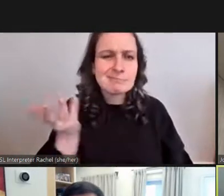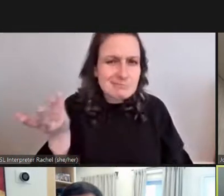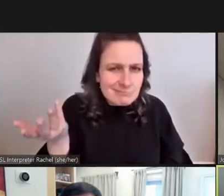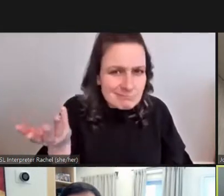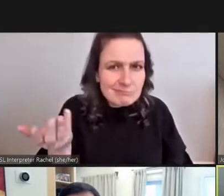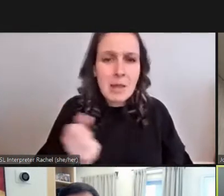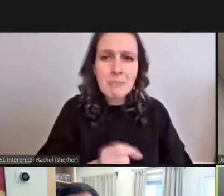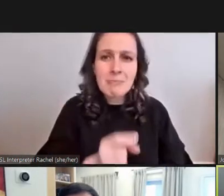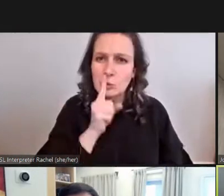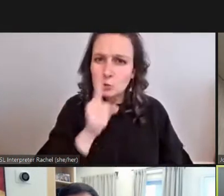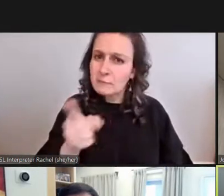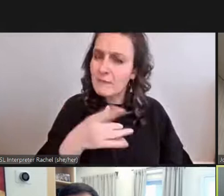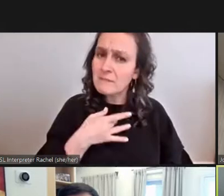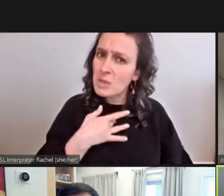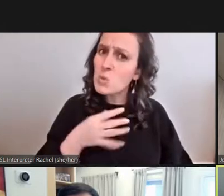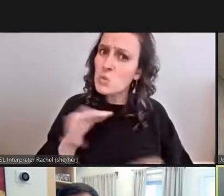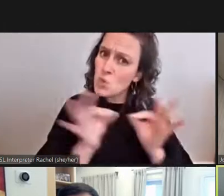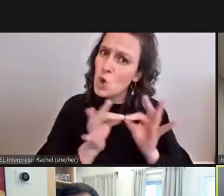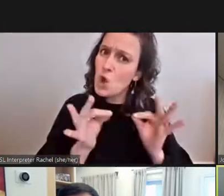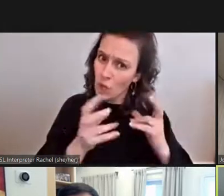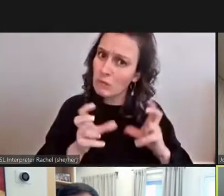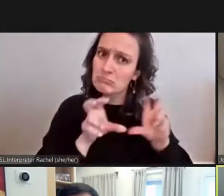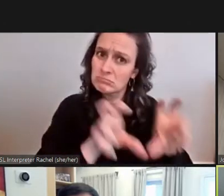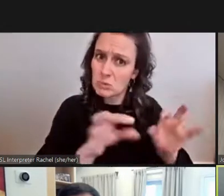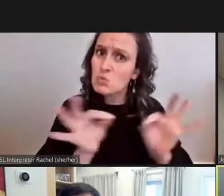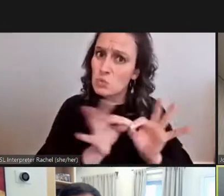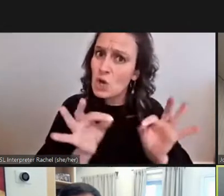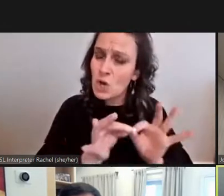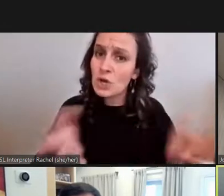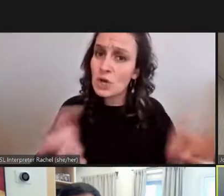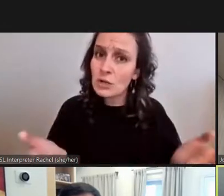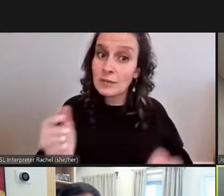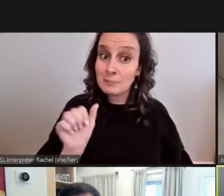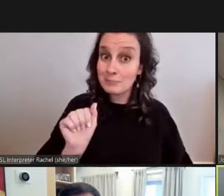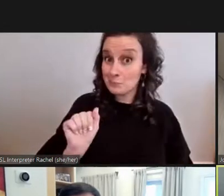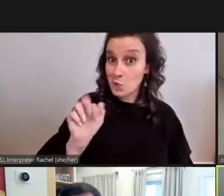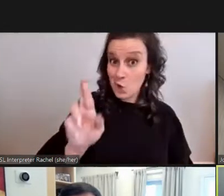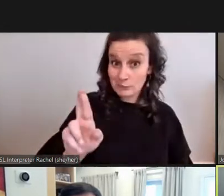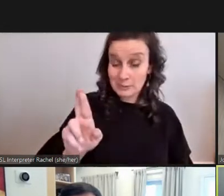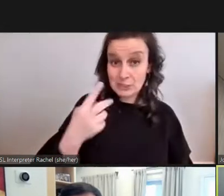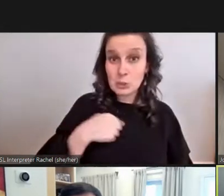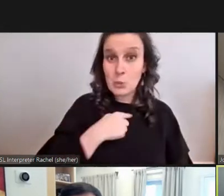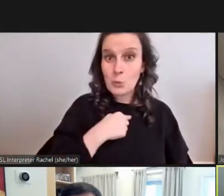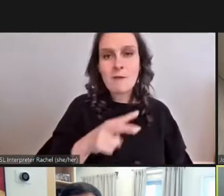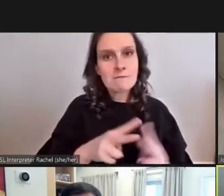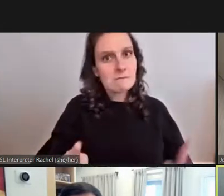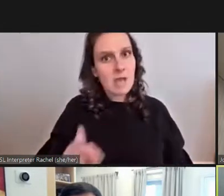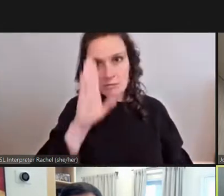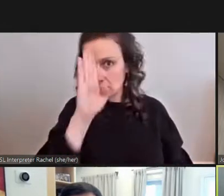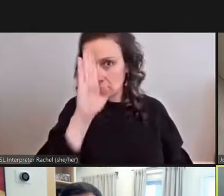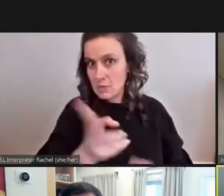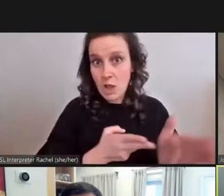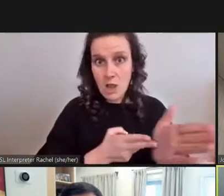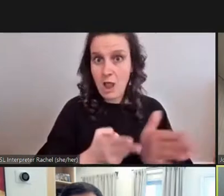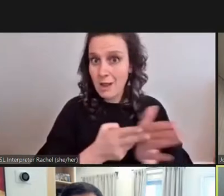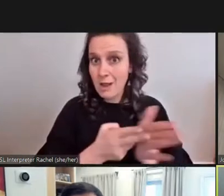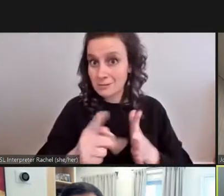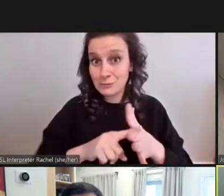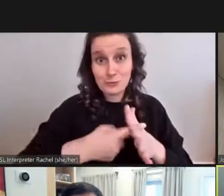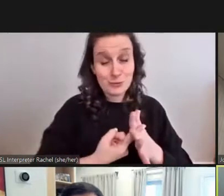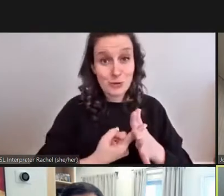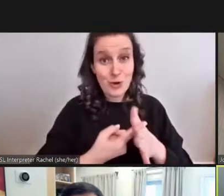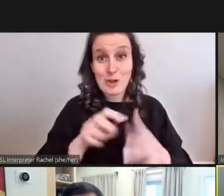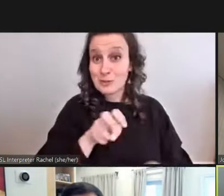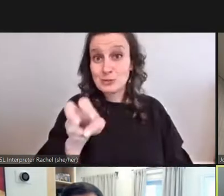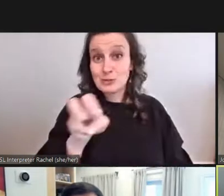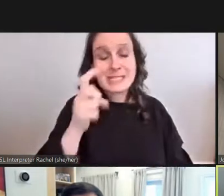make sure that they feel like this investment is worth it? Our reach is very, very, very honest when we start off this journey that